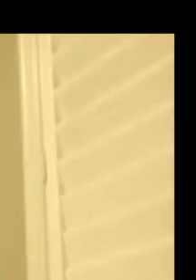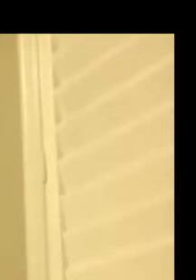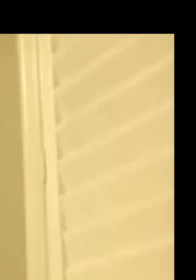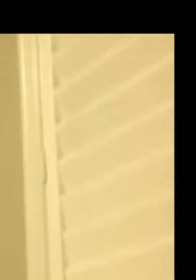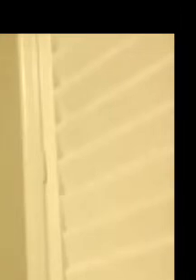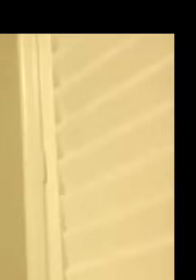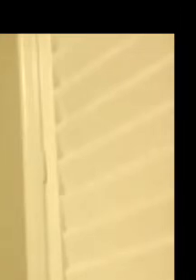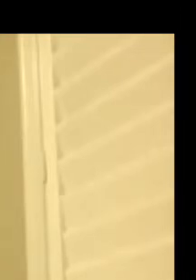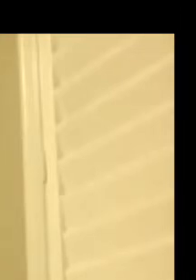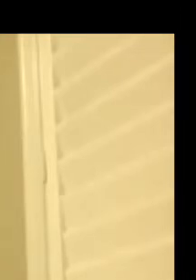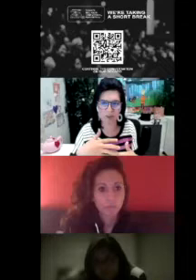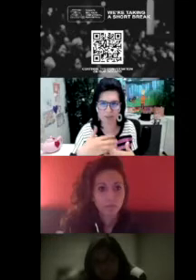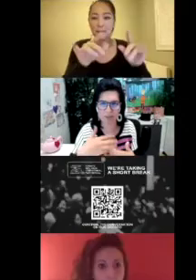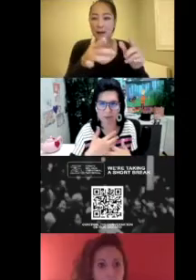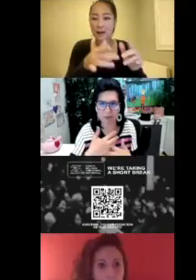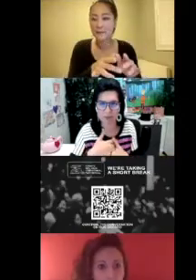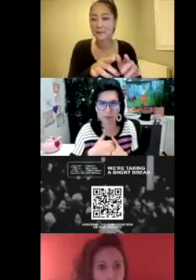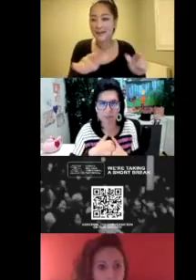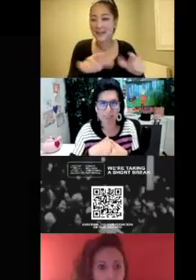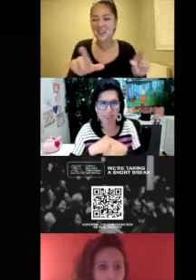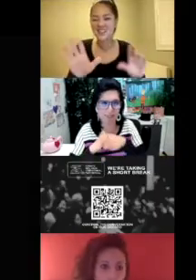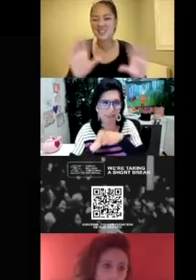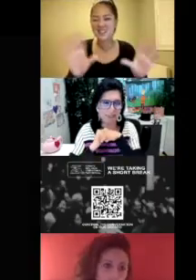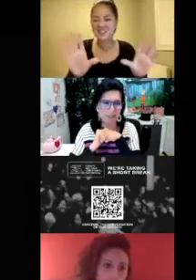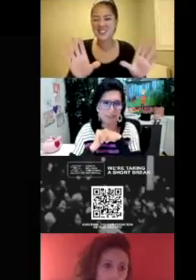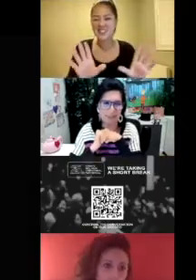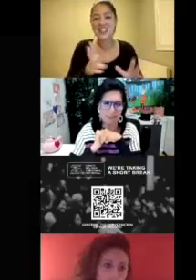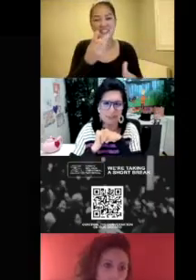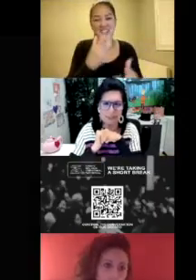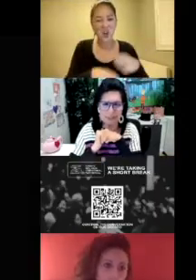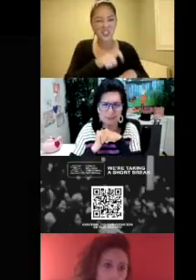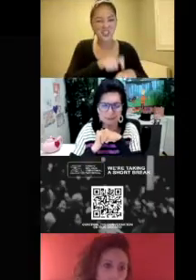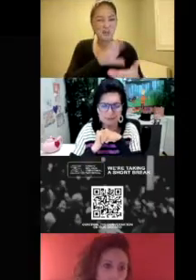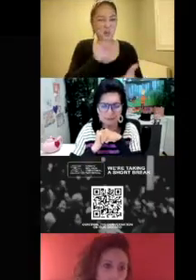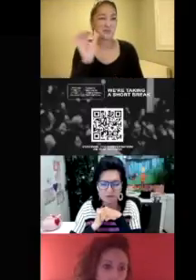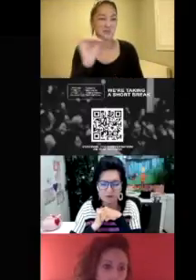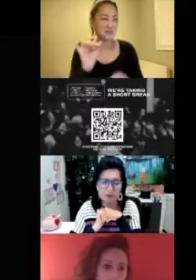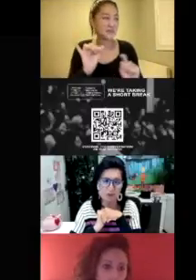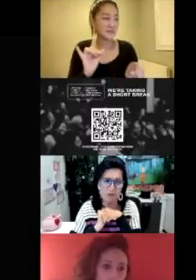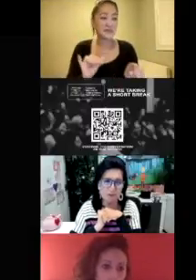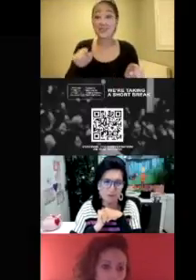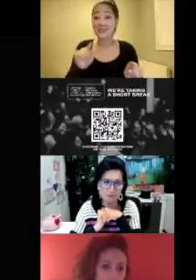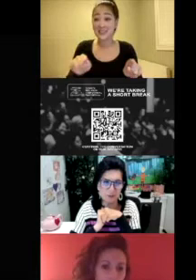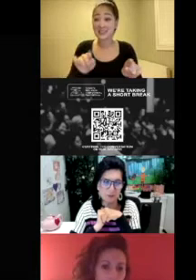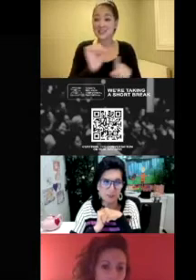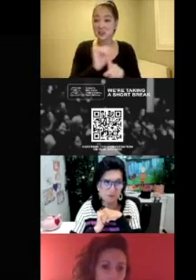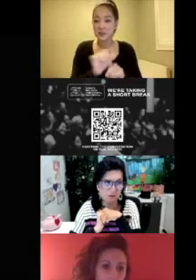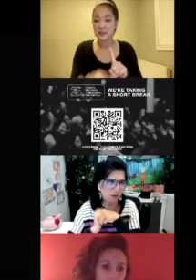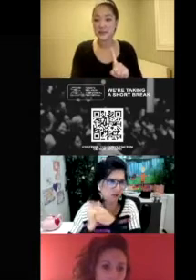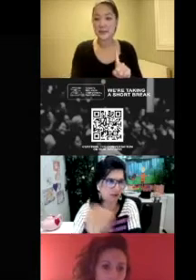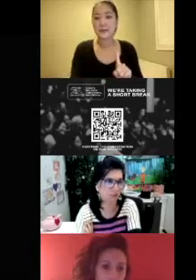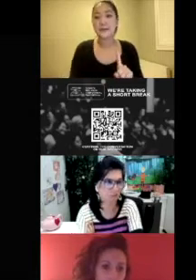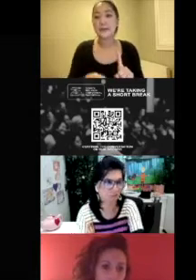learn the language, or they have a hard time learning the language. And in this case, Lily is very concerned about his well-being.